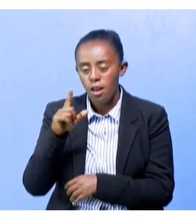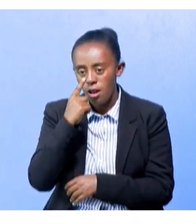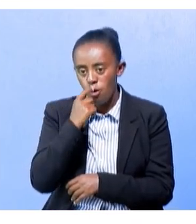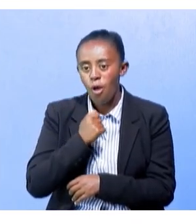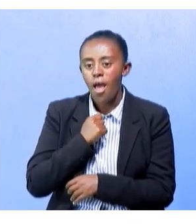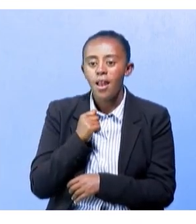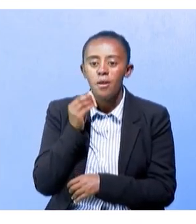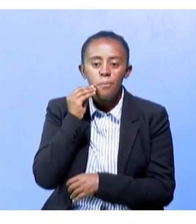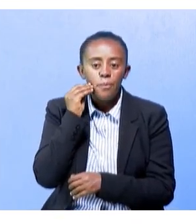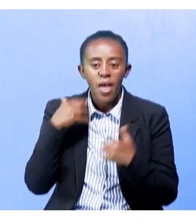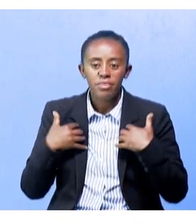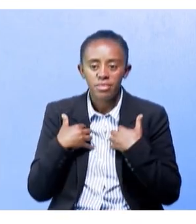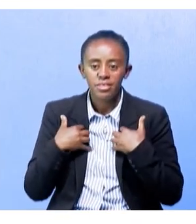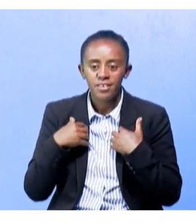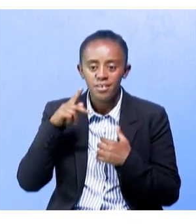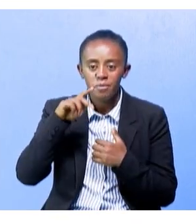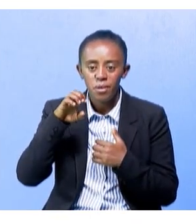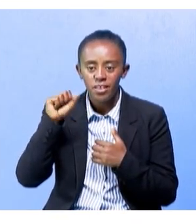pet.